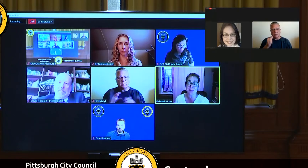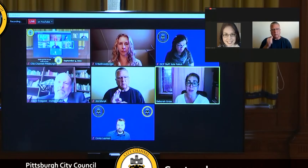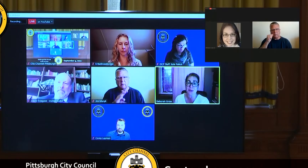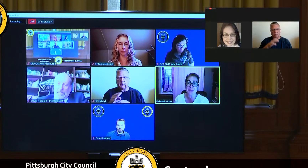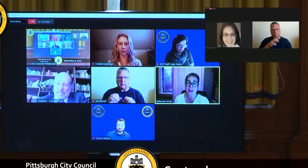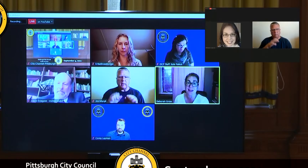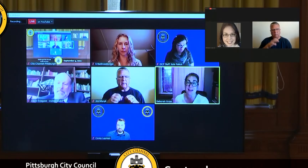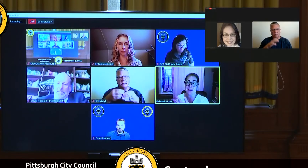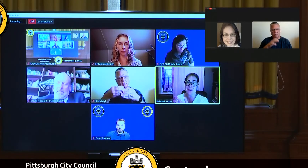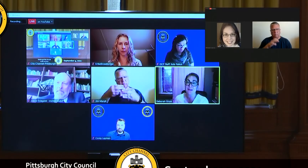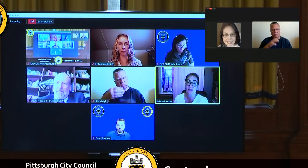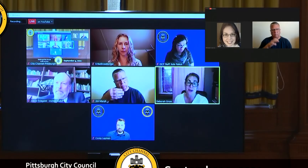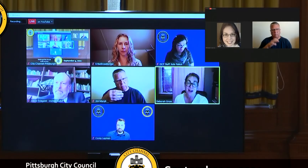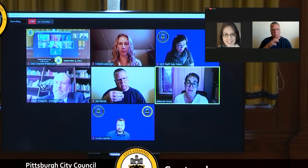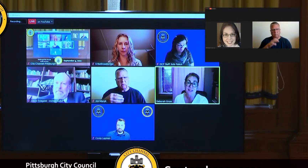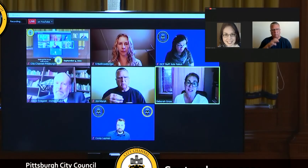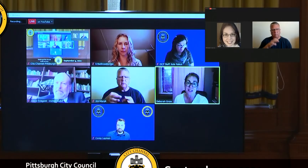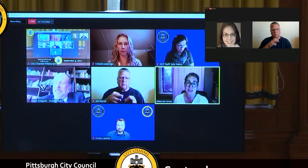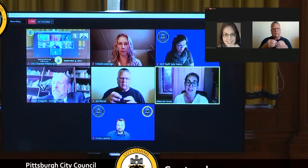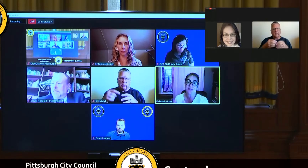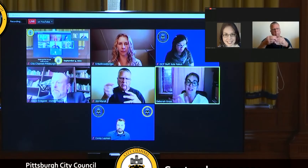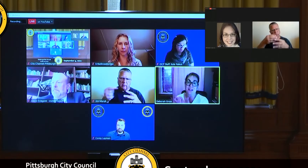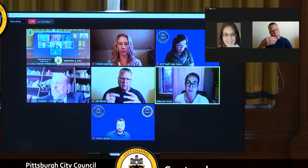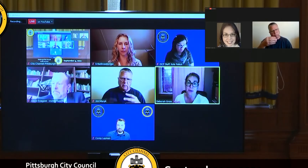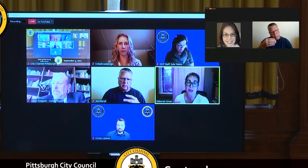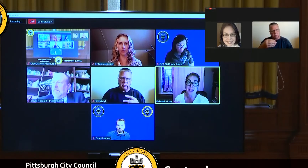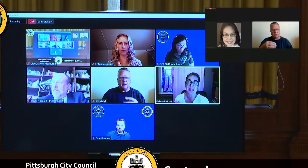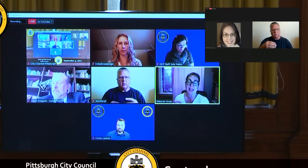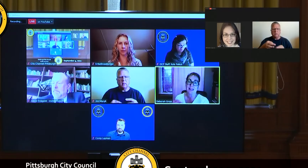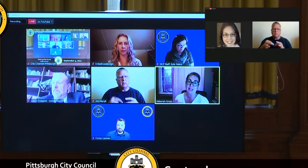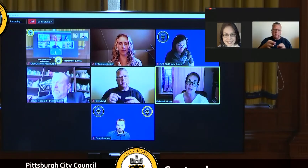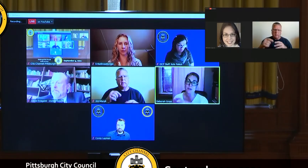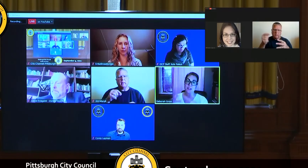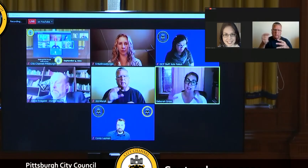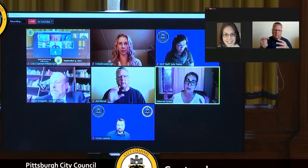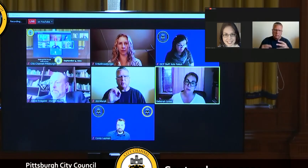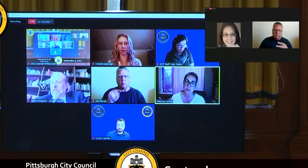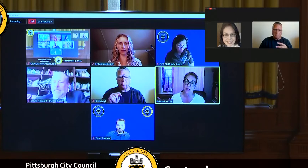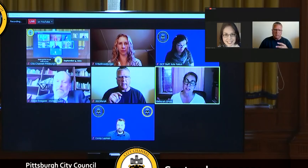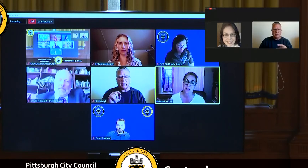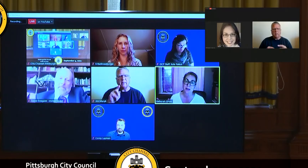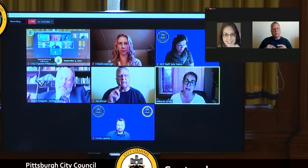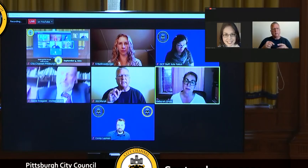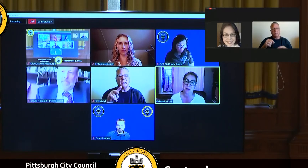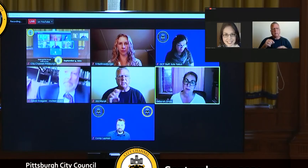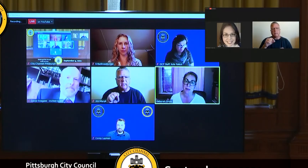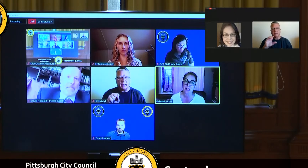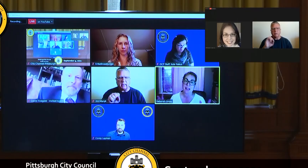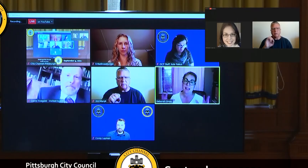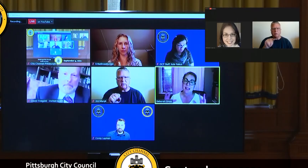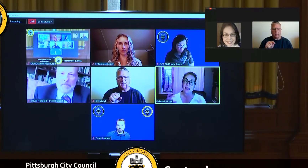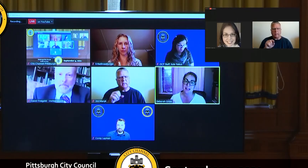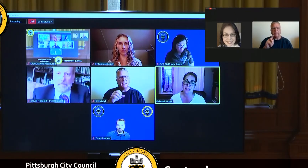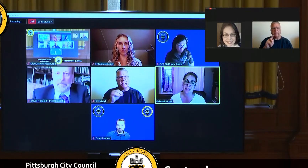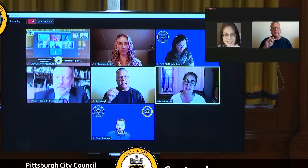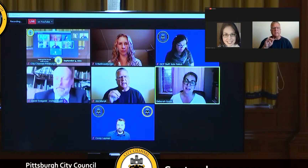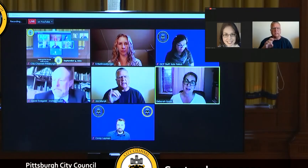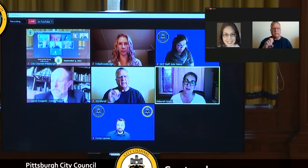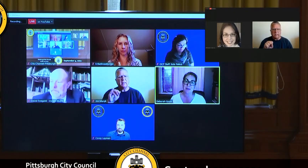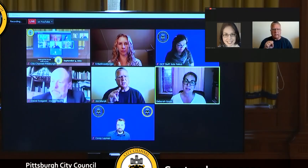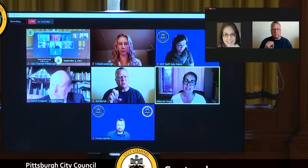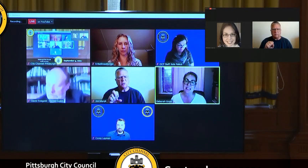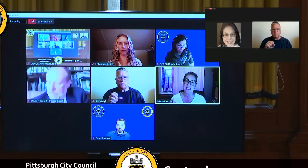going on. I'm a huge fan of the CRAFT initiative that is supporting the industries that are specially dominated by women